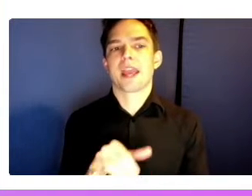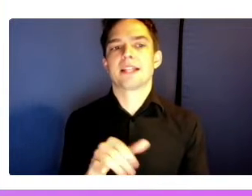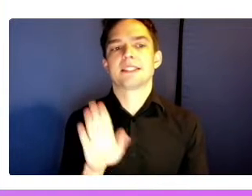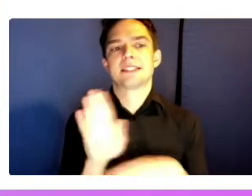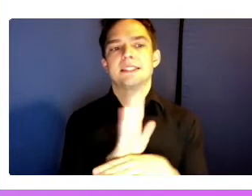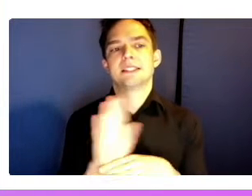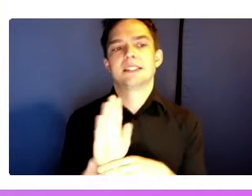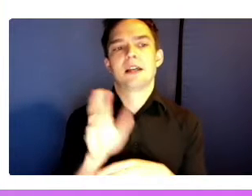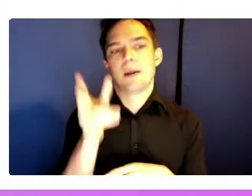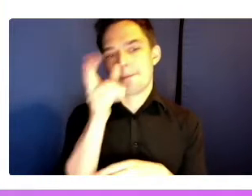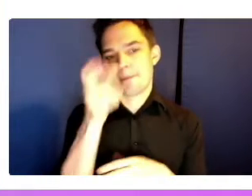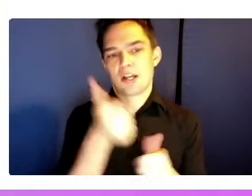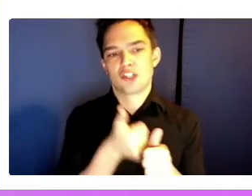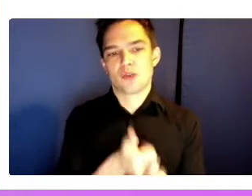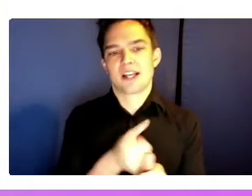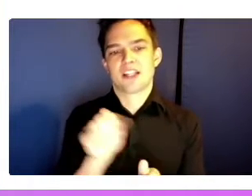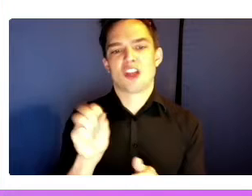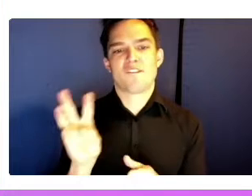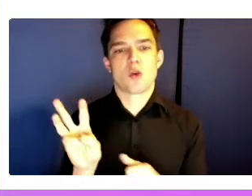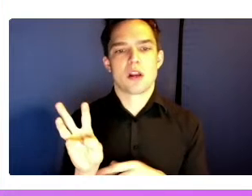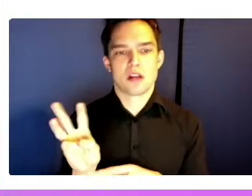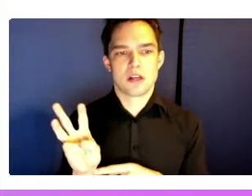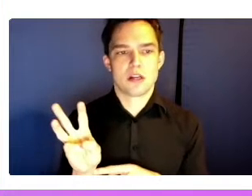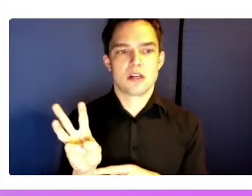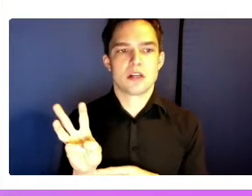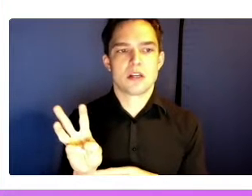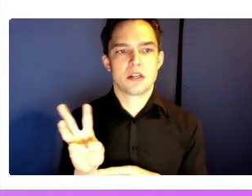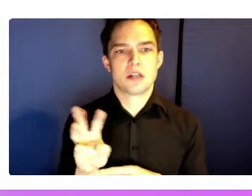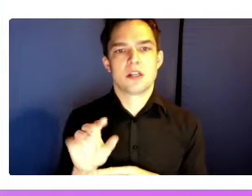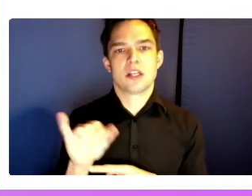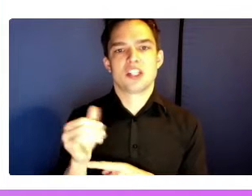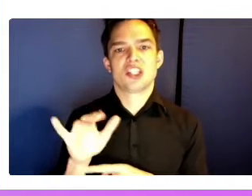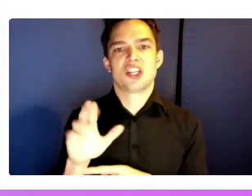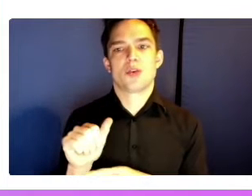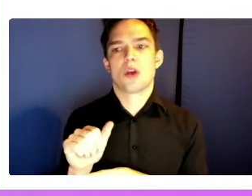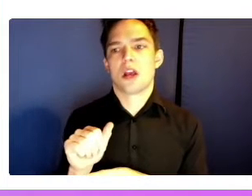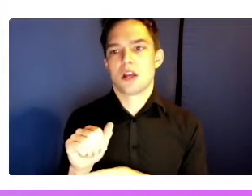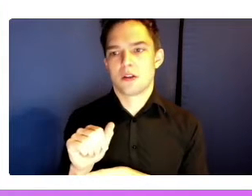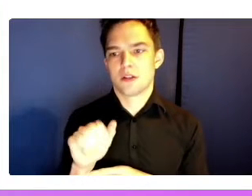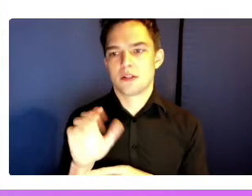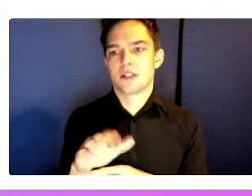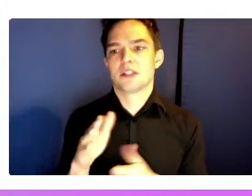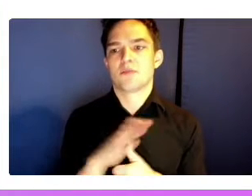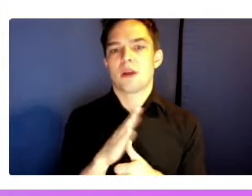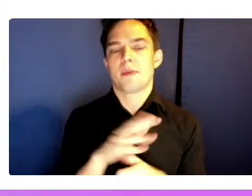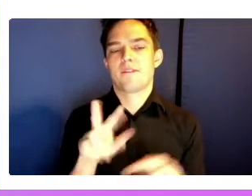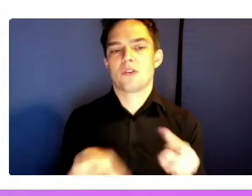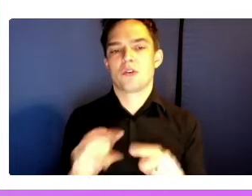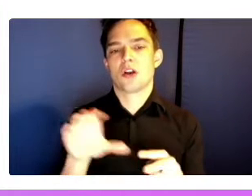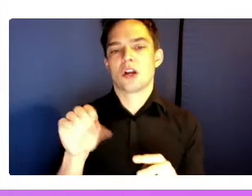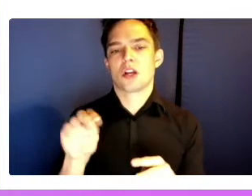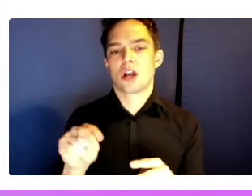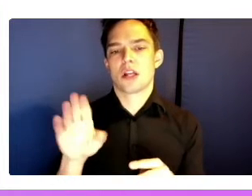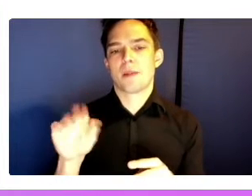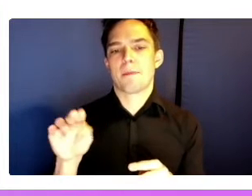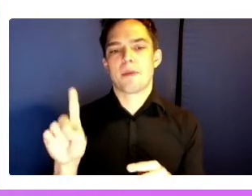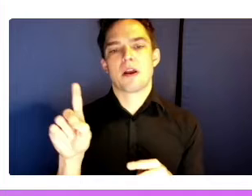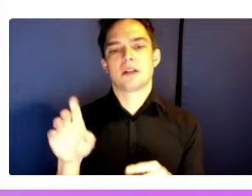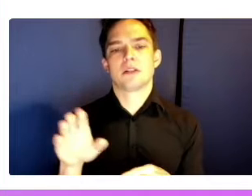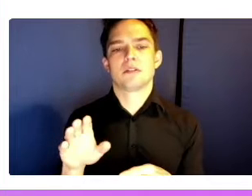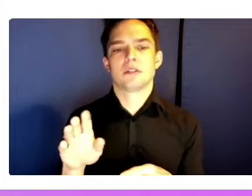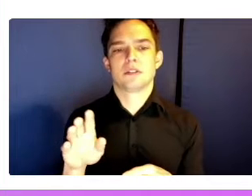bug tracking software. Jira has its primary view is a Kanban board, which is